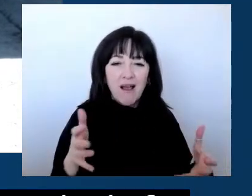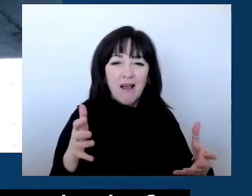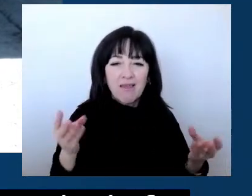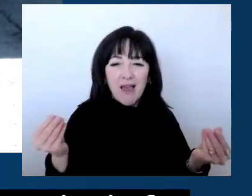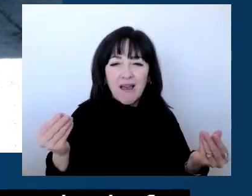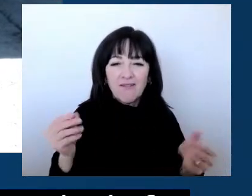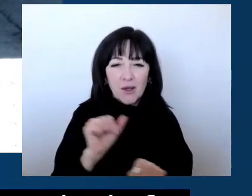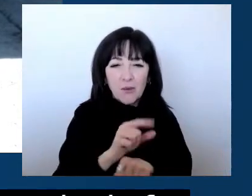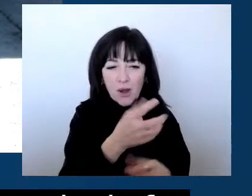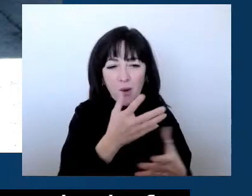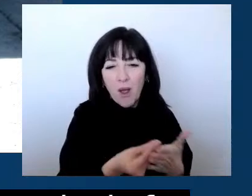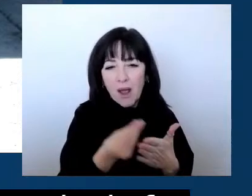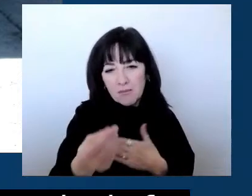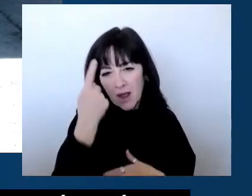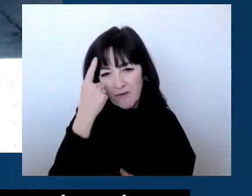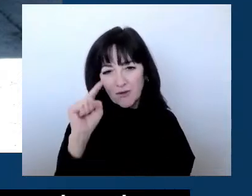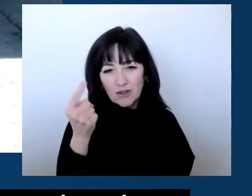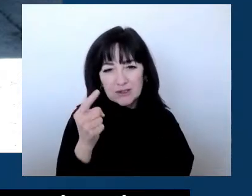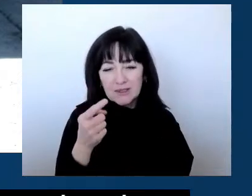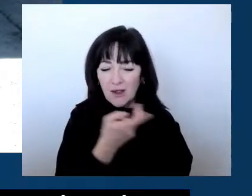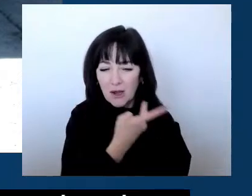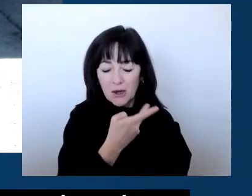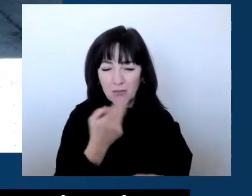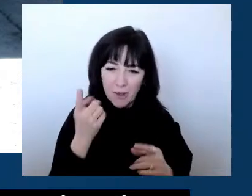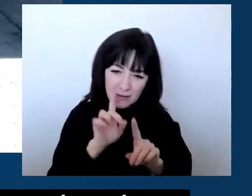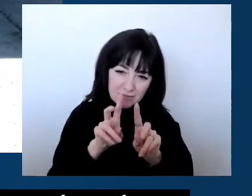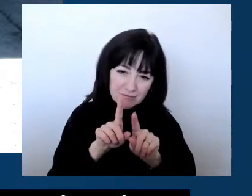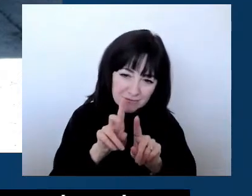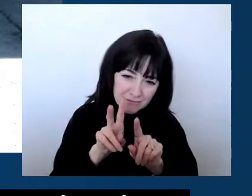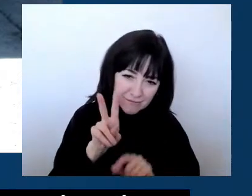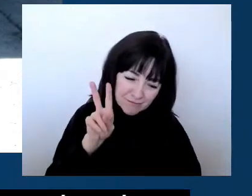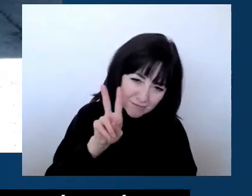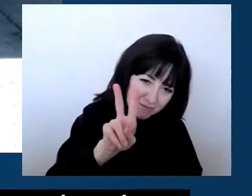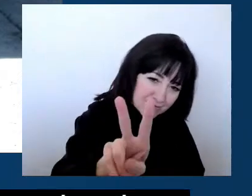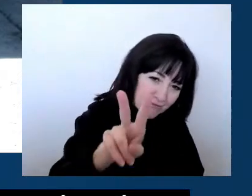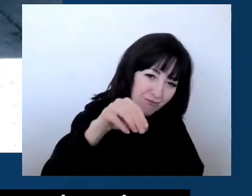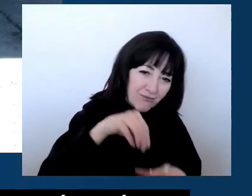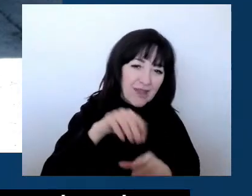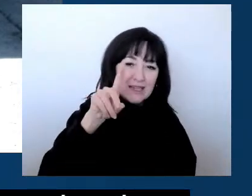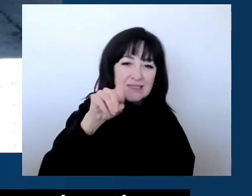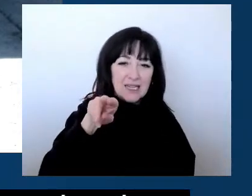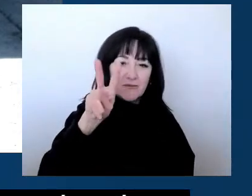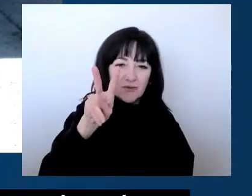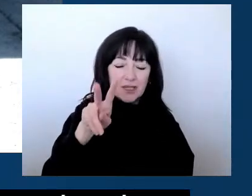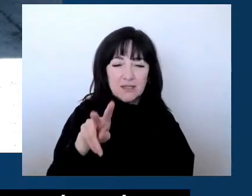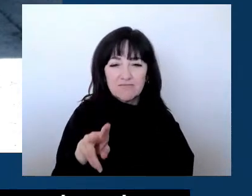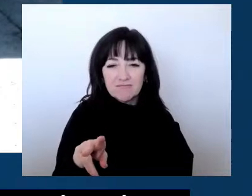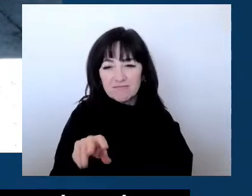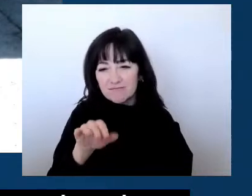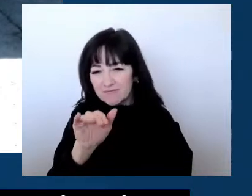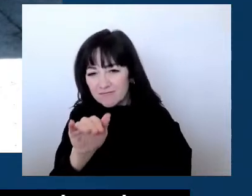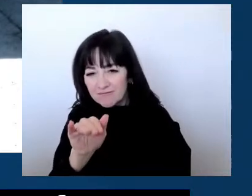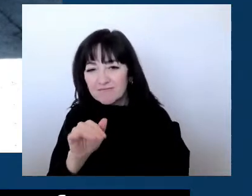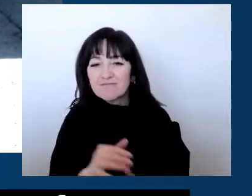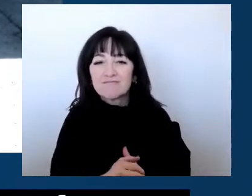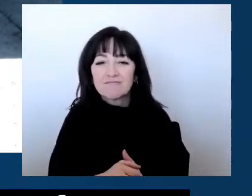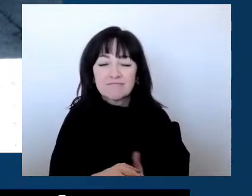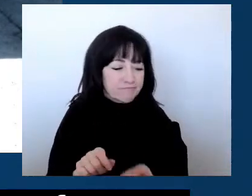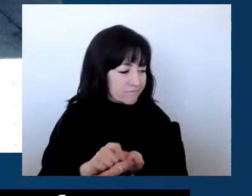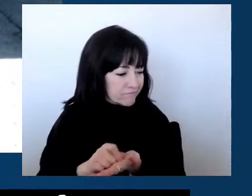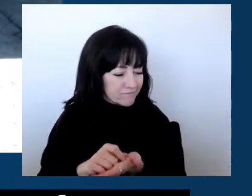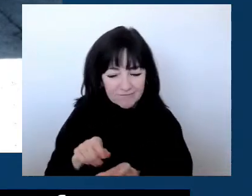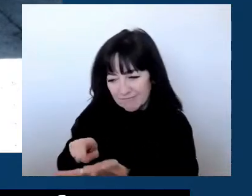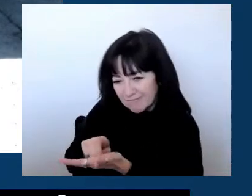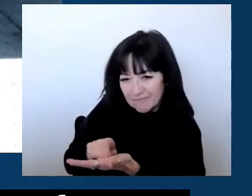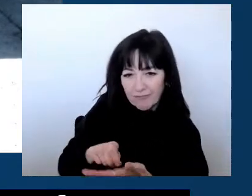for $1. And so we walked in, and you walked up to they called their number. We walked up the window, and the person